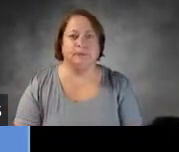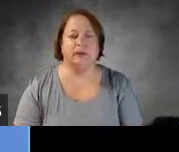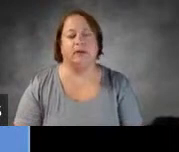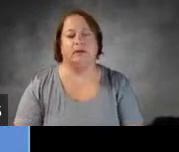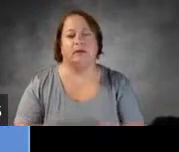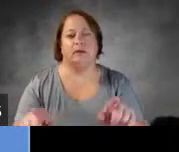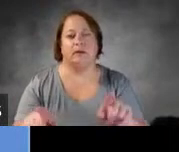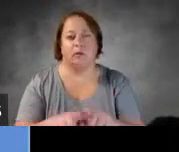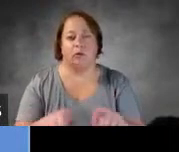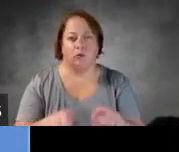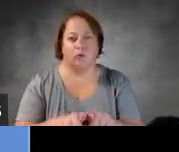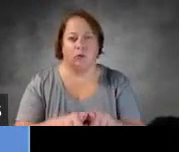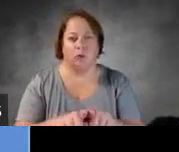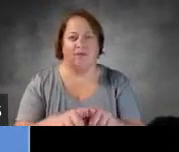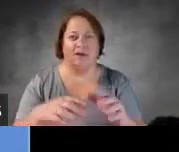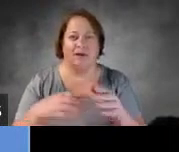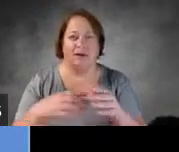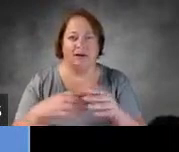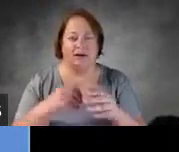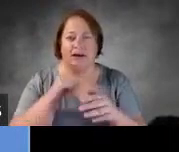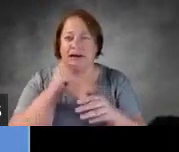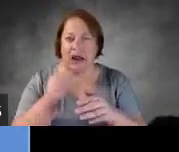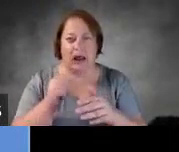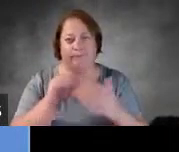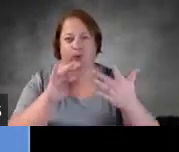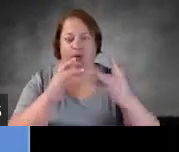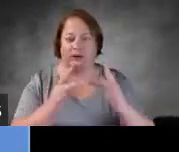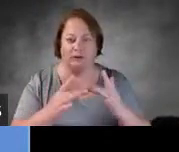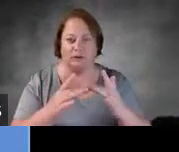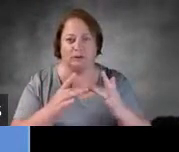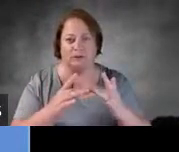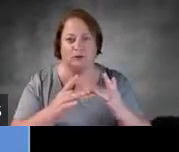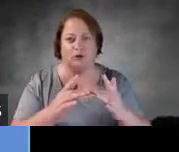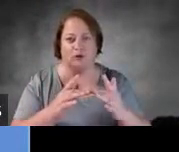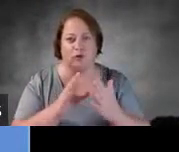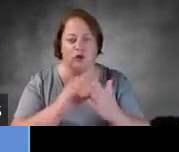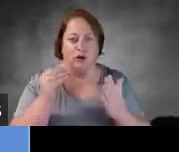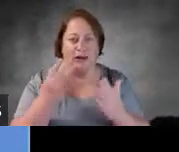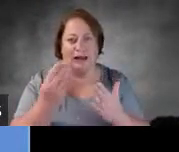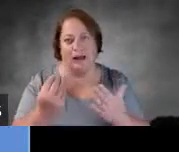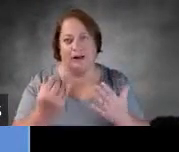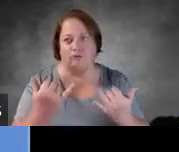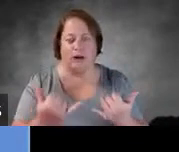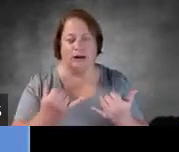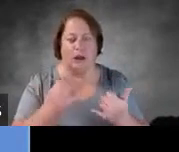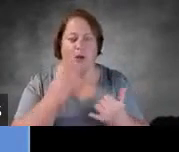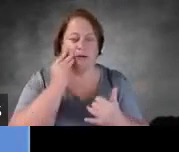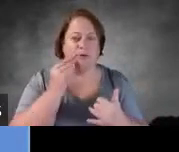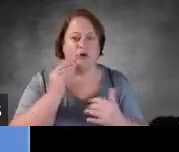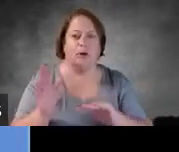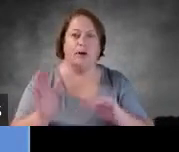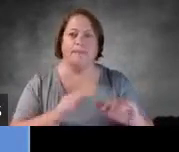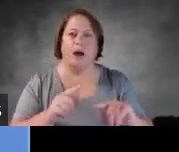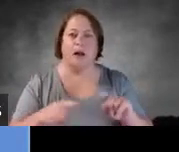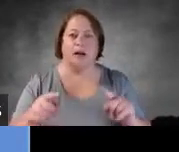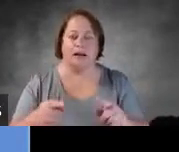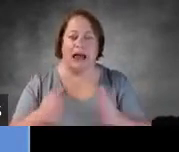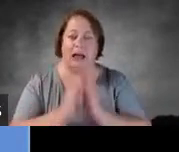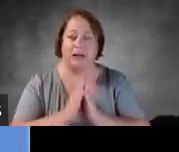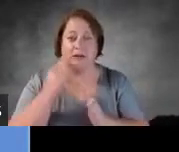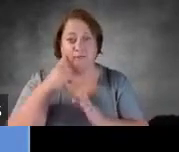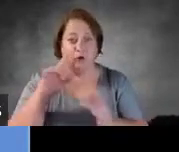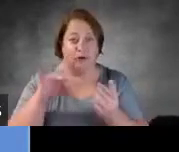just outside of distance learning and the time that we're in right now, inviting input from